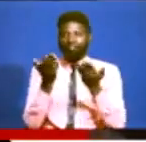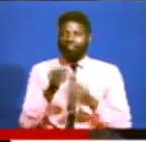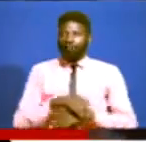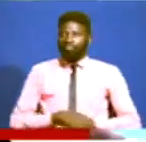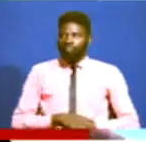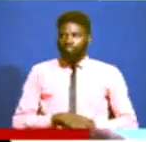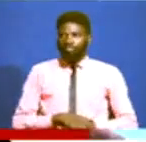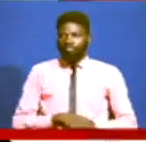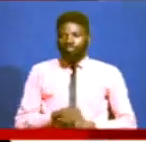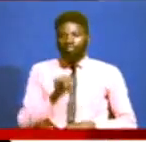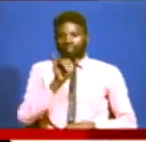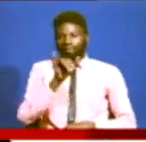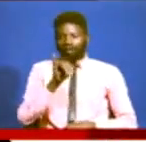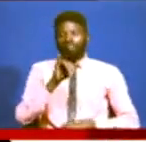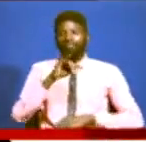These secondary platforms include